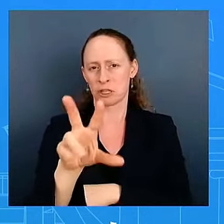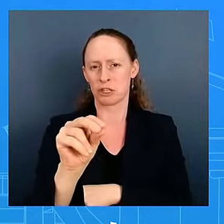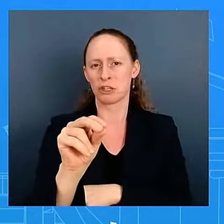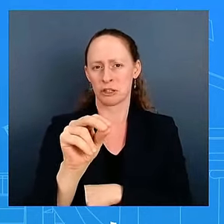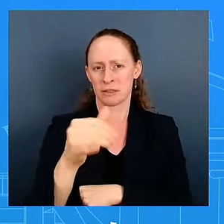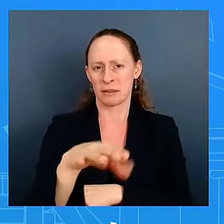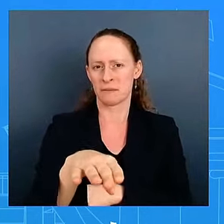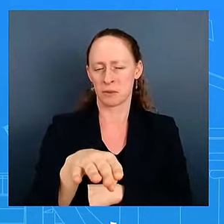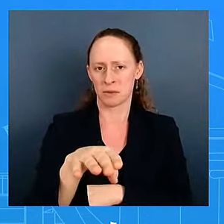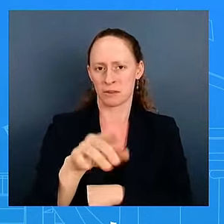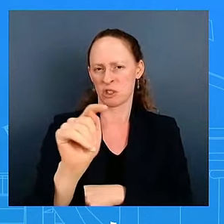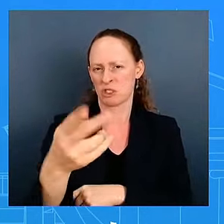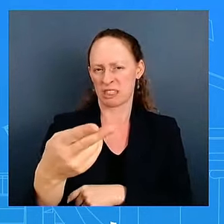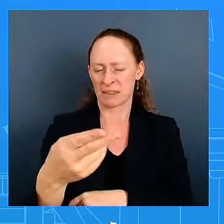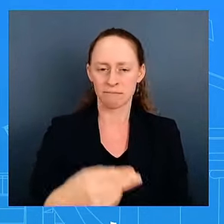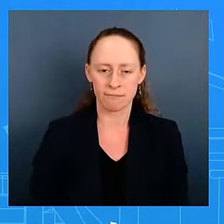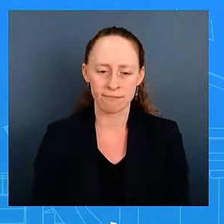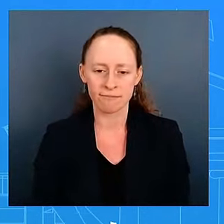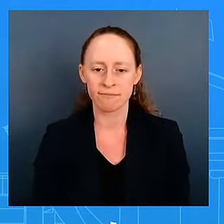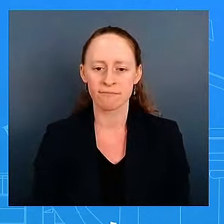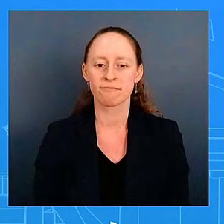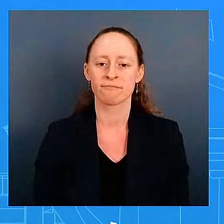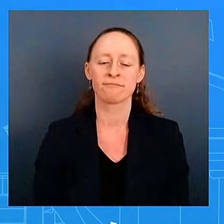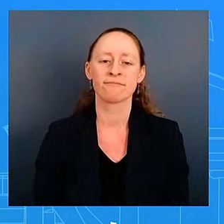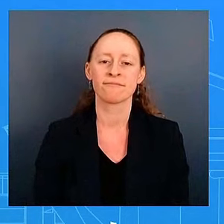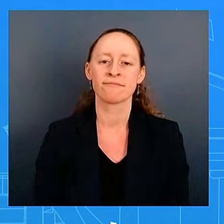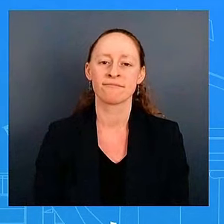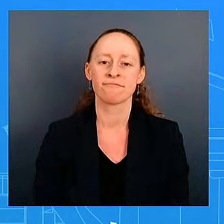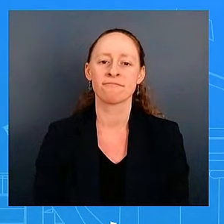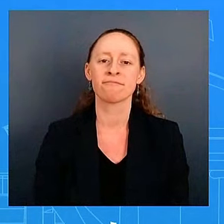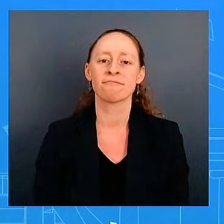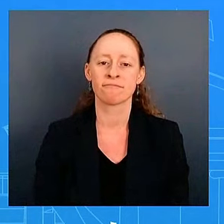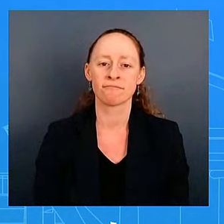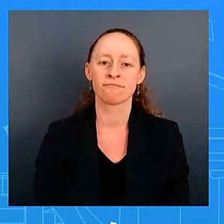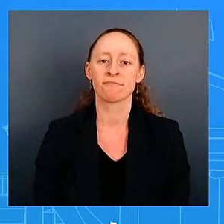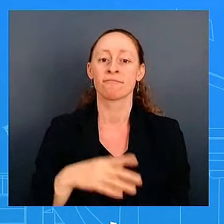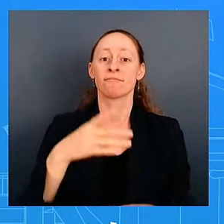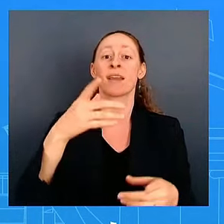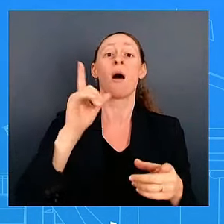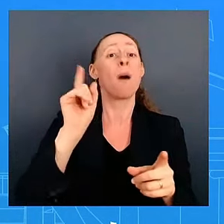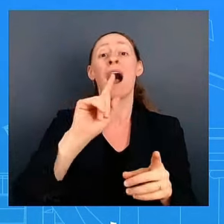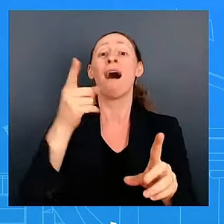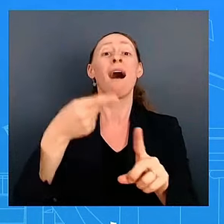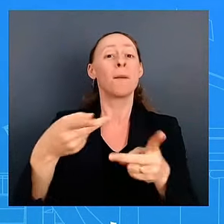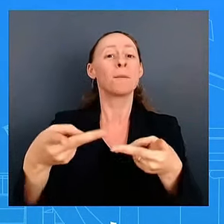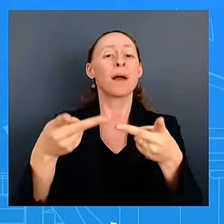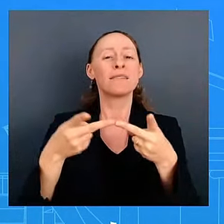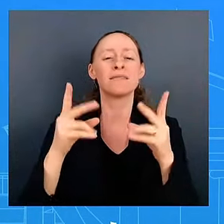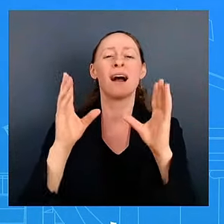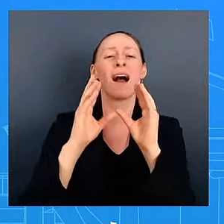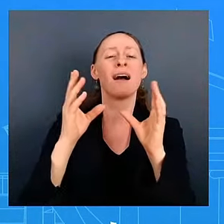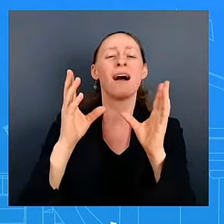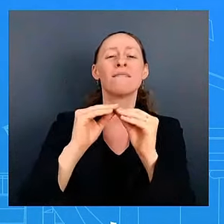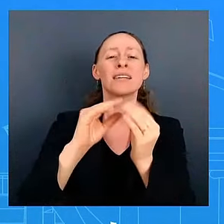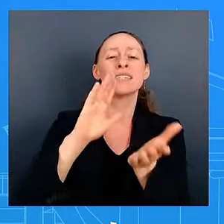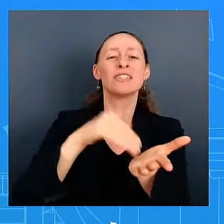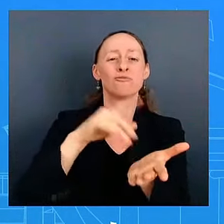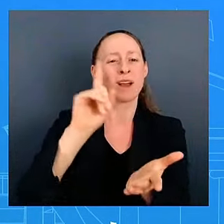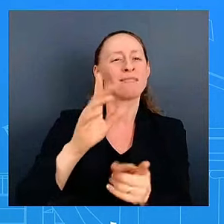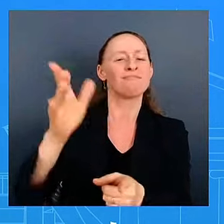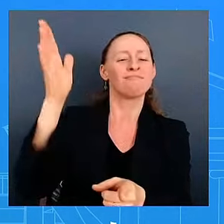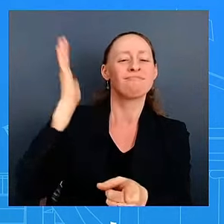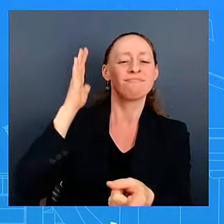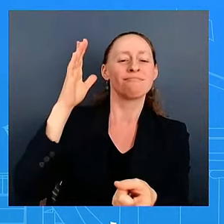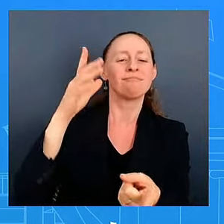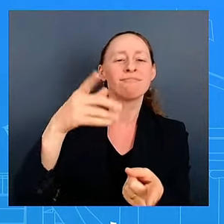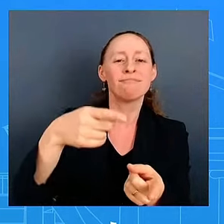know, is where the NATO sessions are being held, and it will take place just before the NATO-Ukraine Council meeting. This